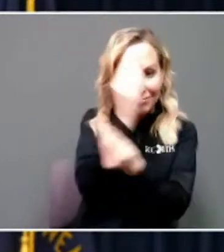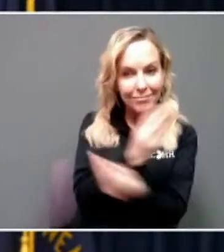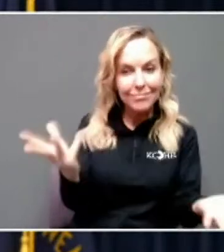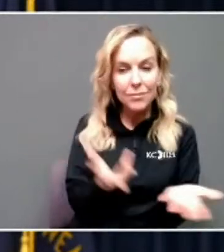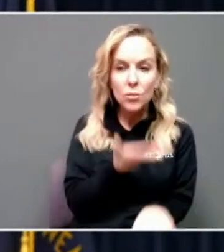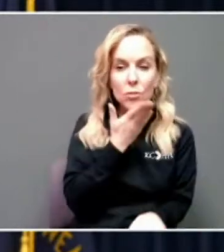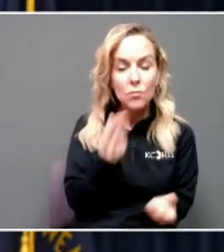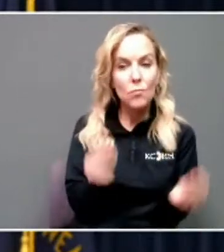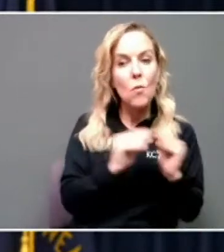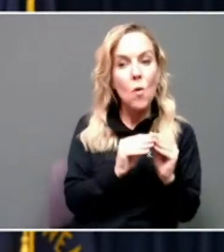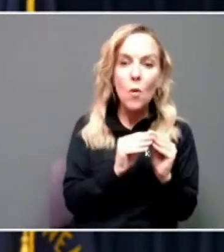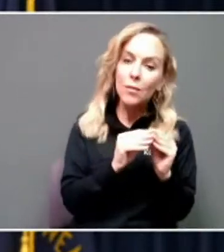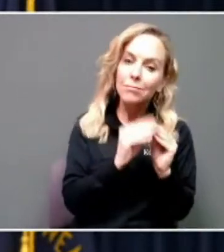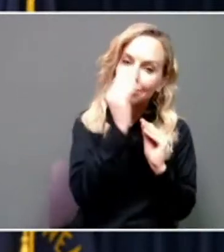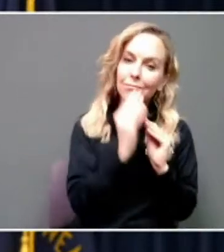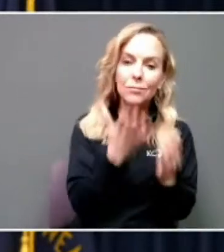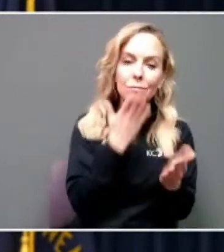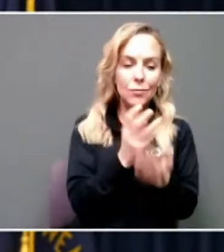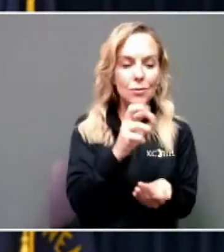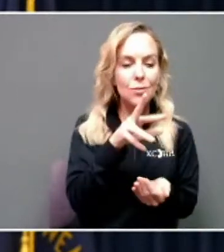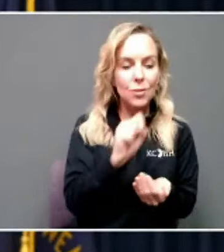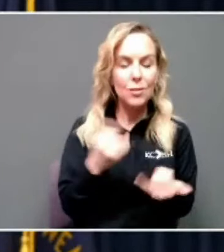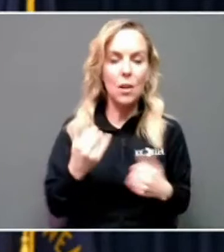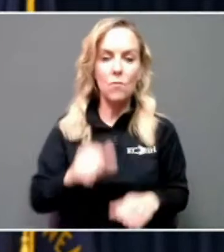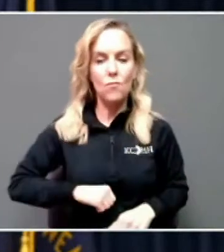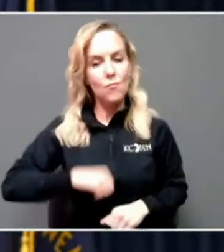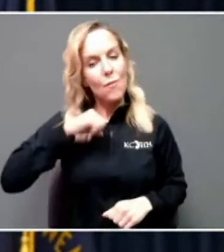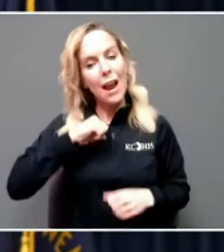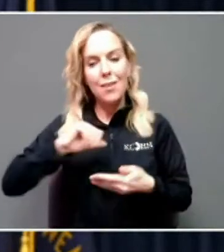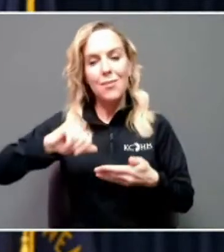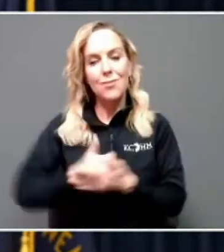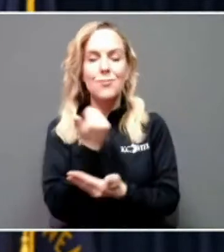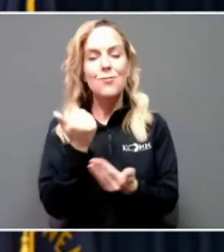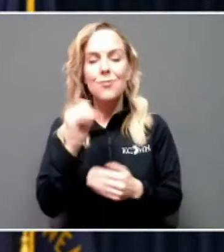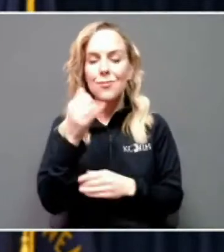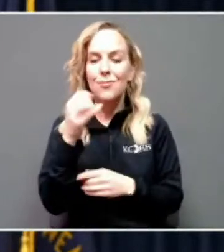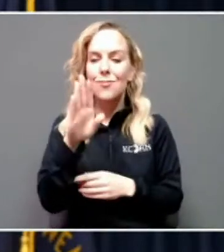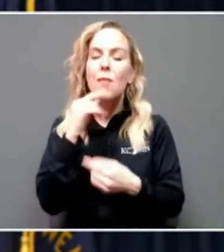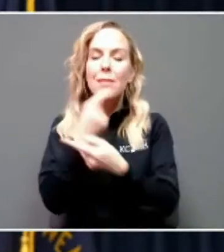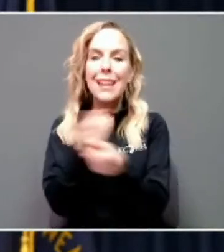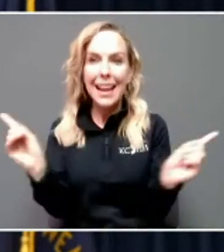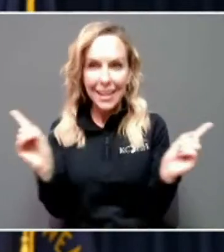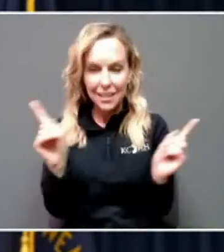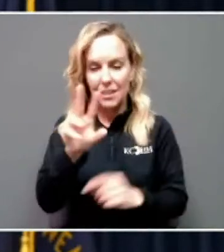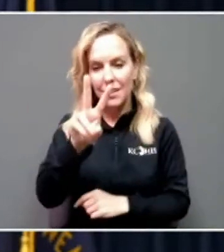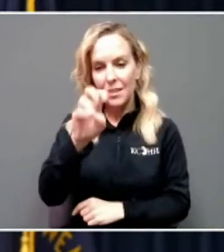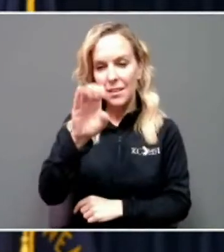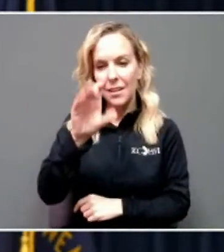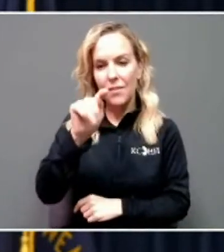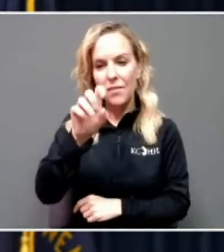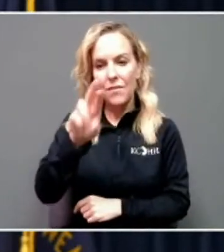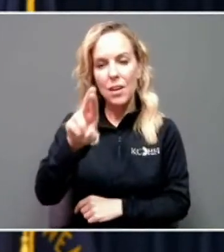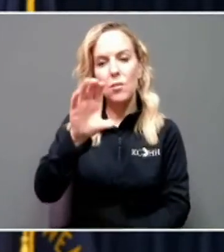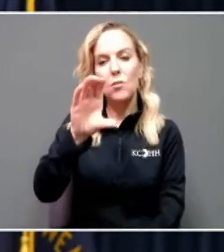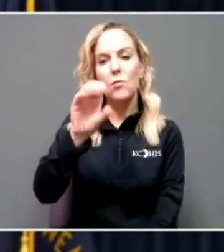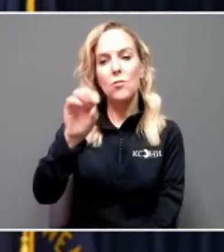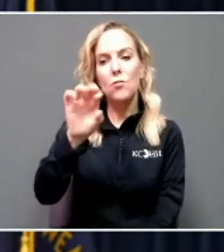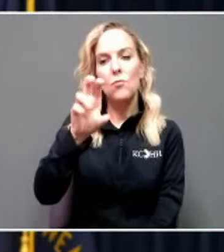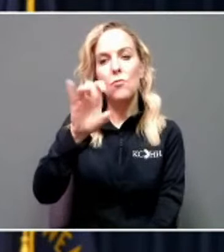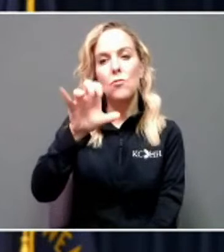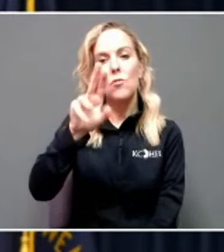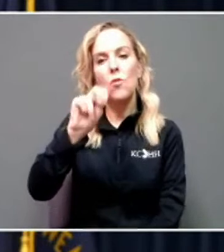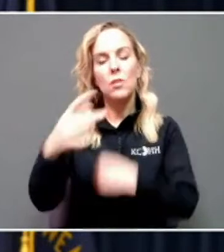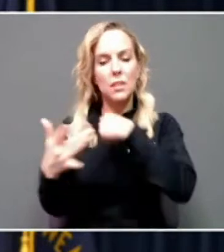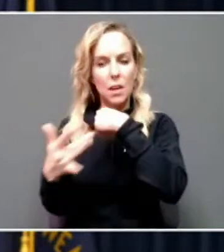month. Today, I'm proud to announce another jobs announcement that Vector Corrosion Technologies will establish